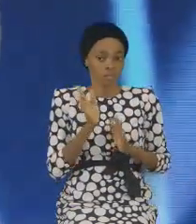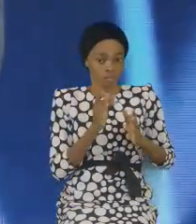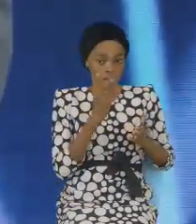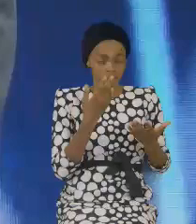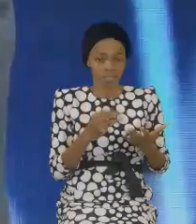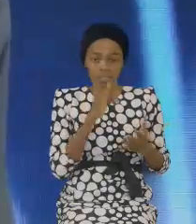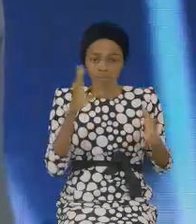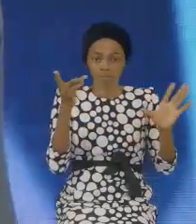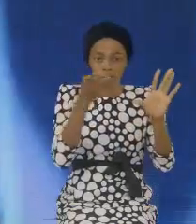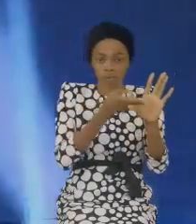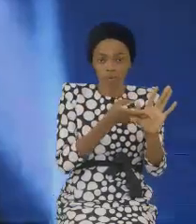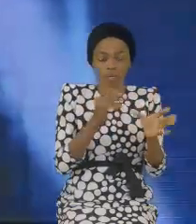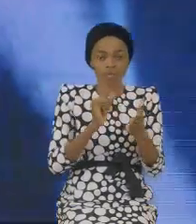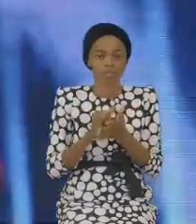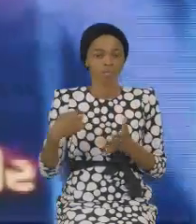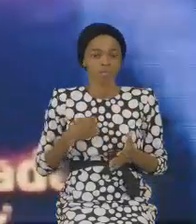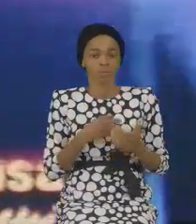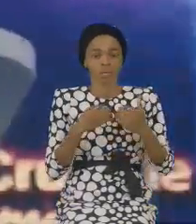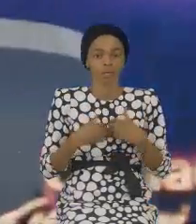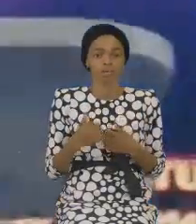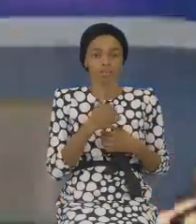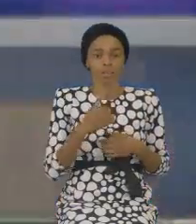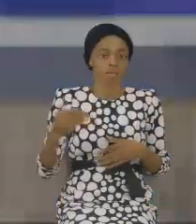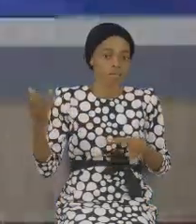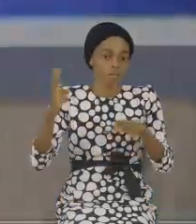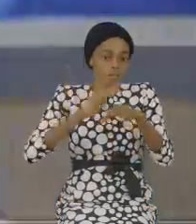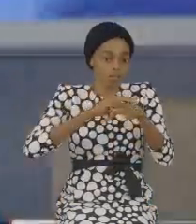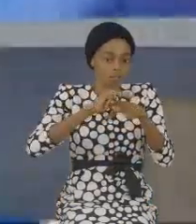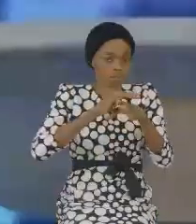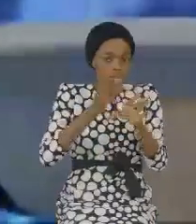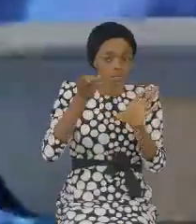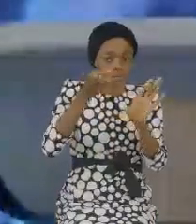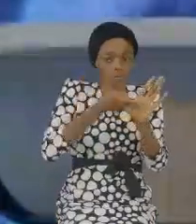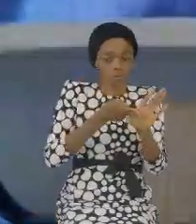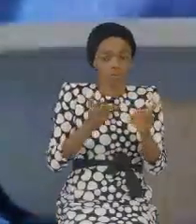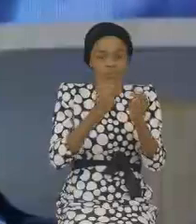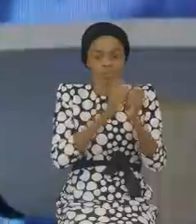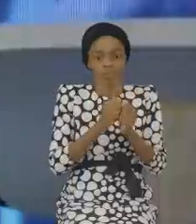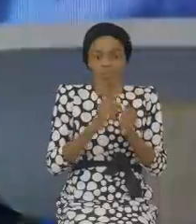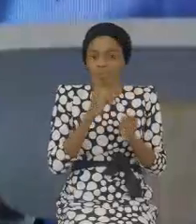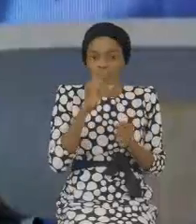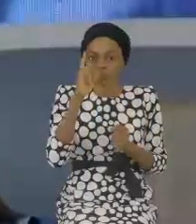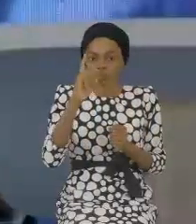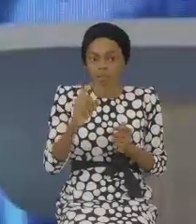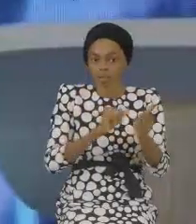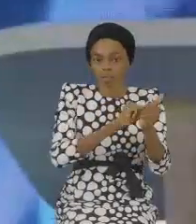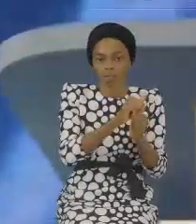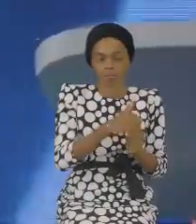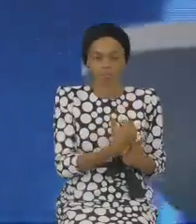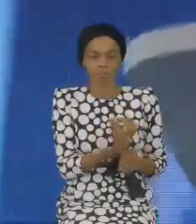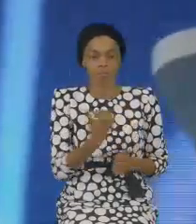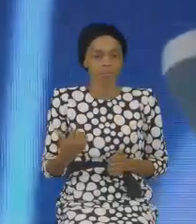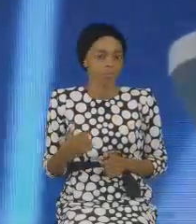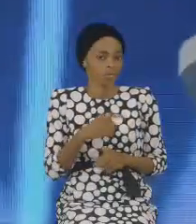and we have the life, the ministry combined together, not one running ahead of the other. Sometimes